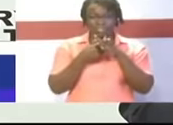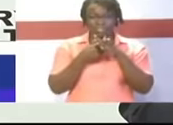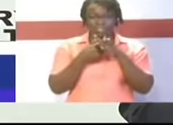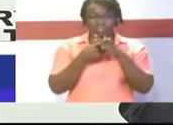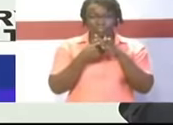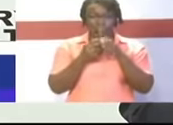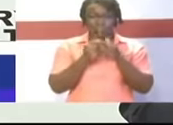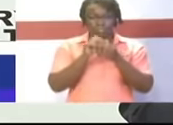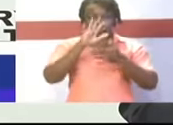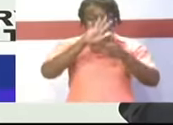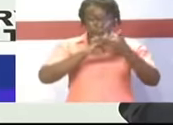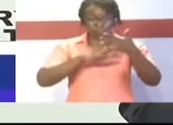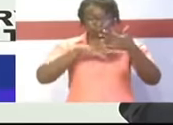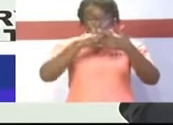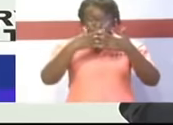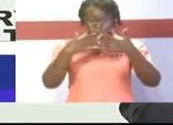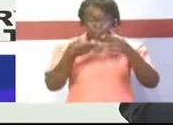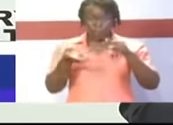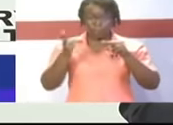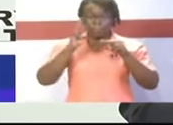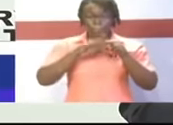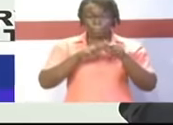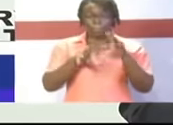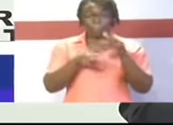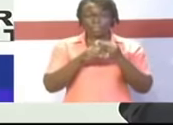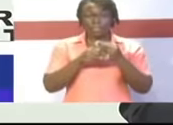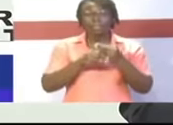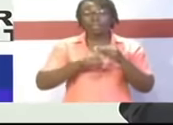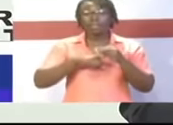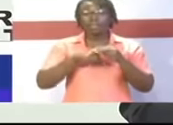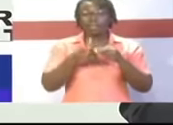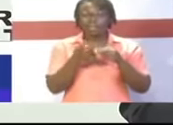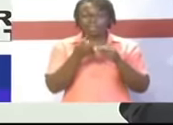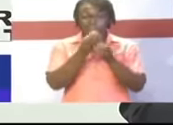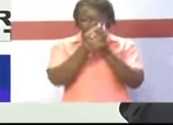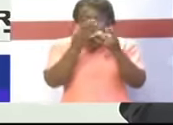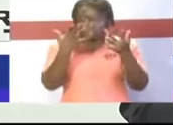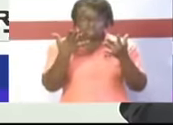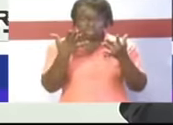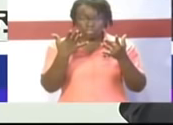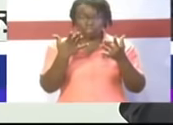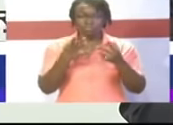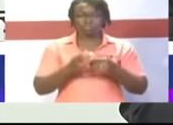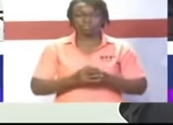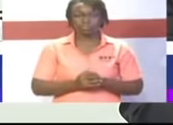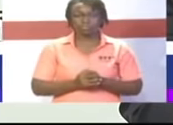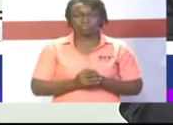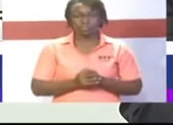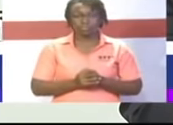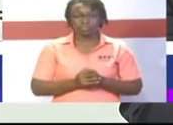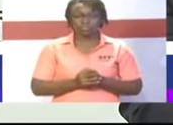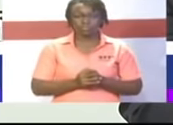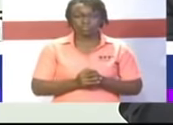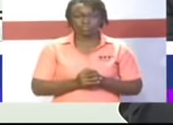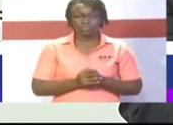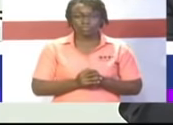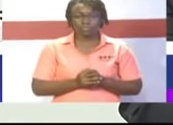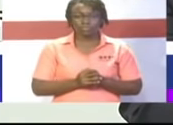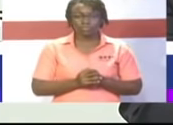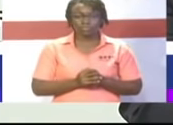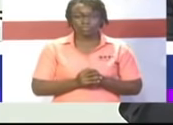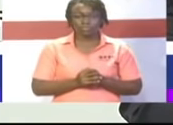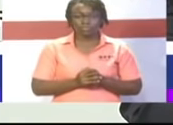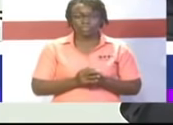epidemiological updates, as well as some information on the primary dose of COVID-19, additional primary dose